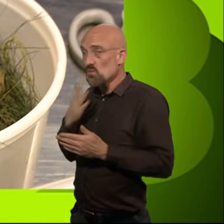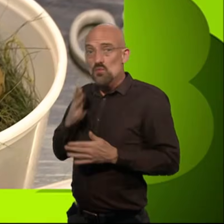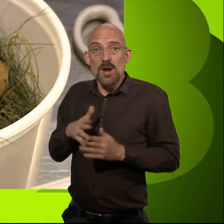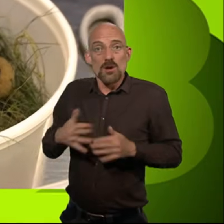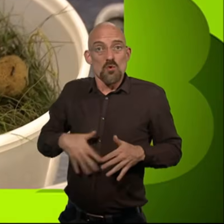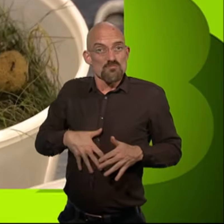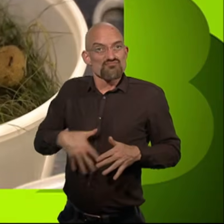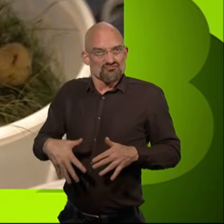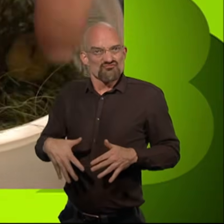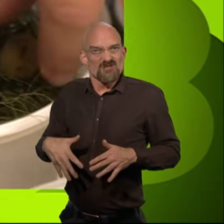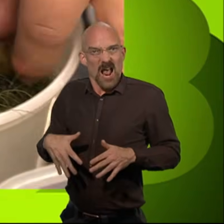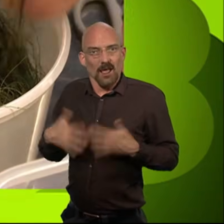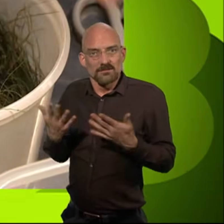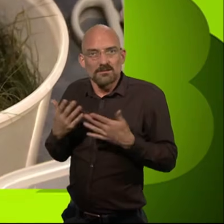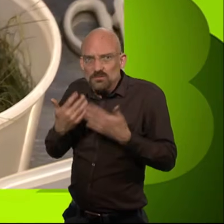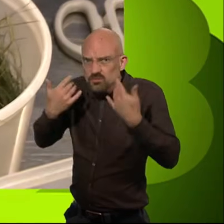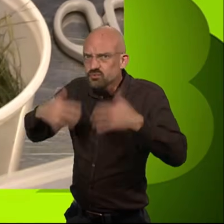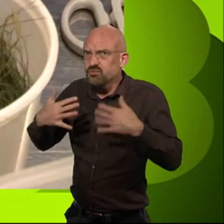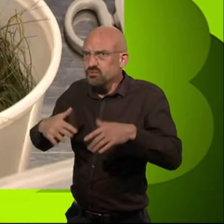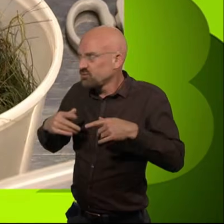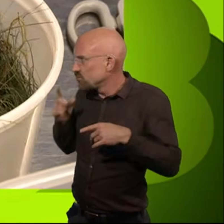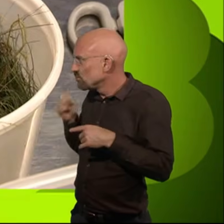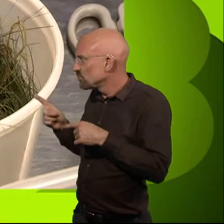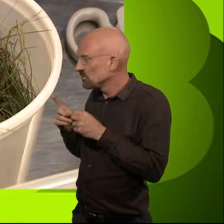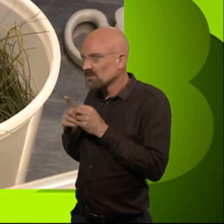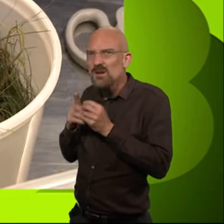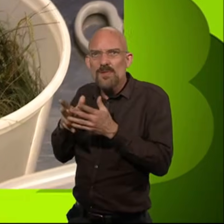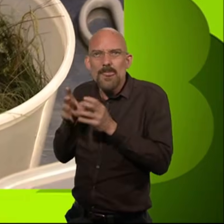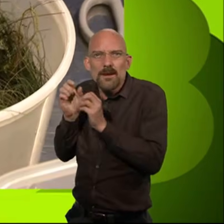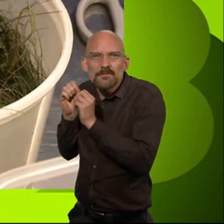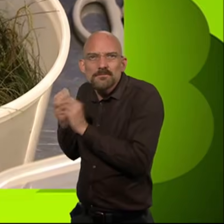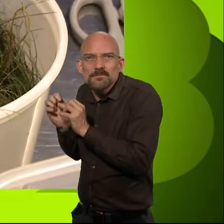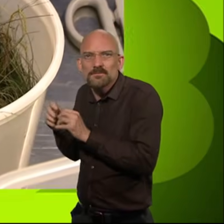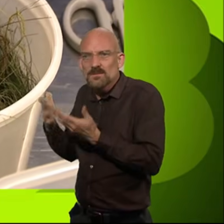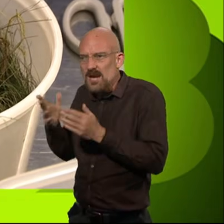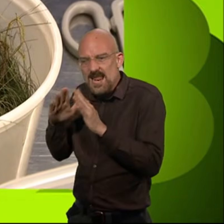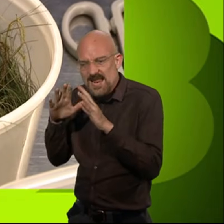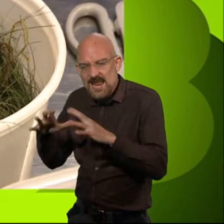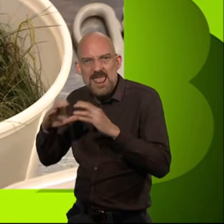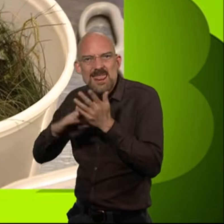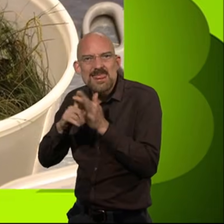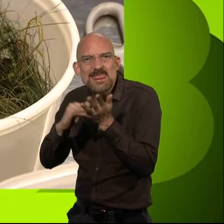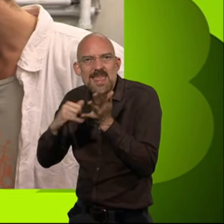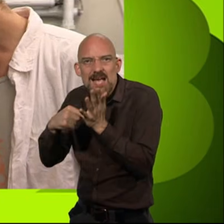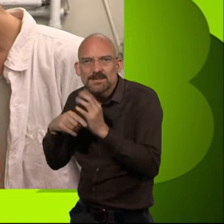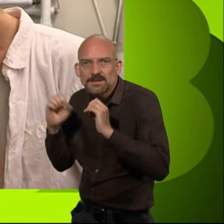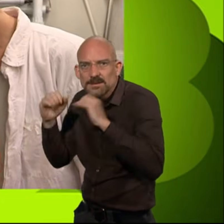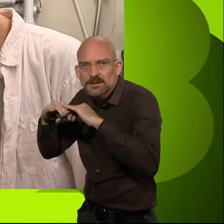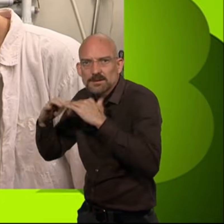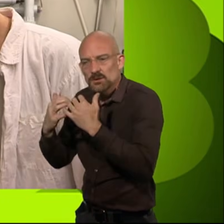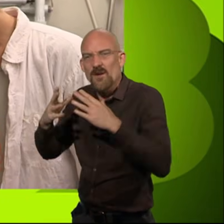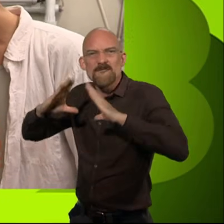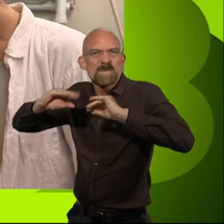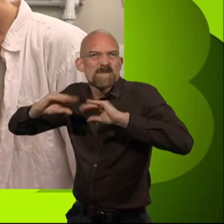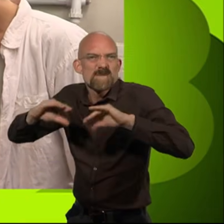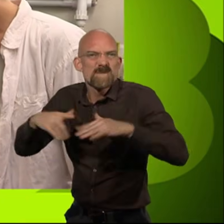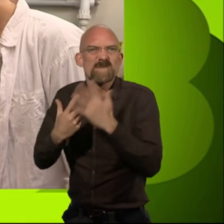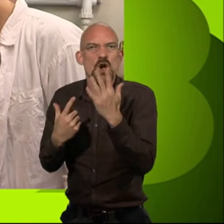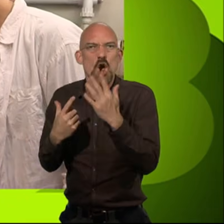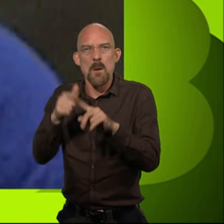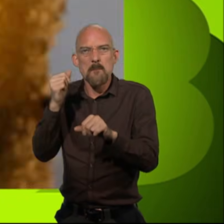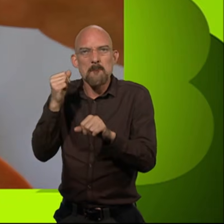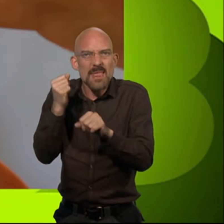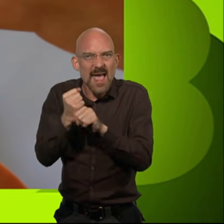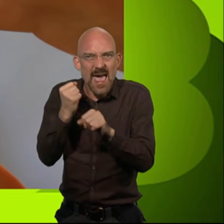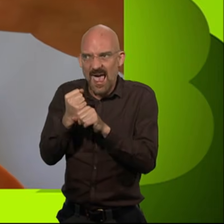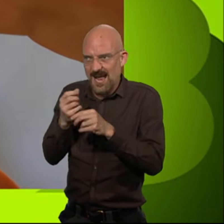babies. This is a leech nest. When the leeches lay their eggs, it looks just like white foam, and then it settles down to a sort of a